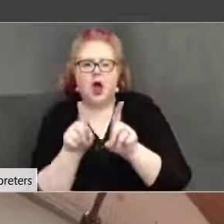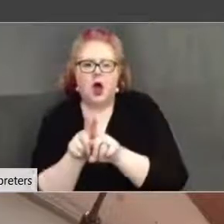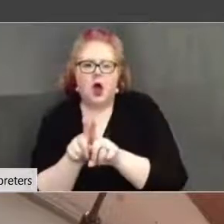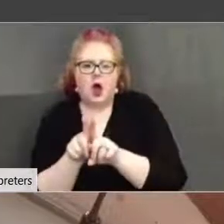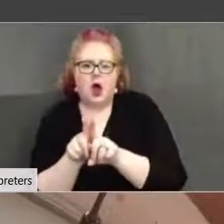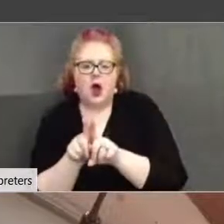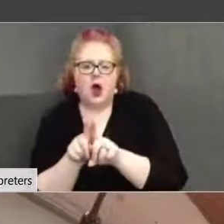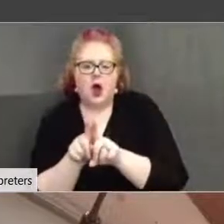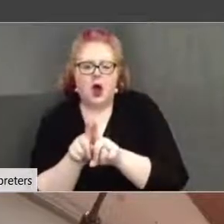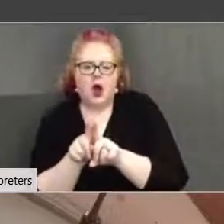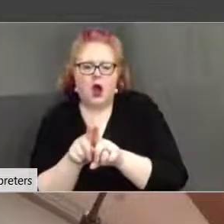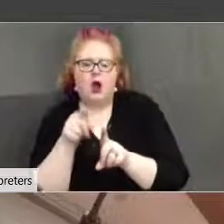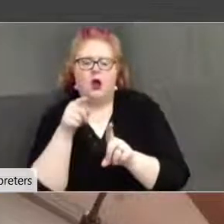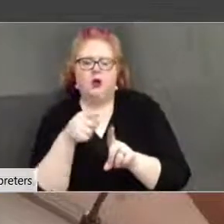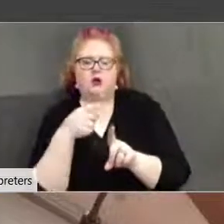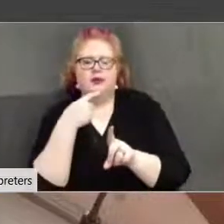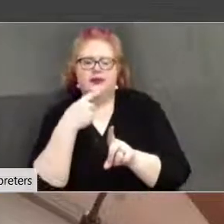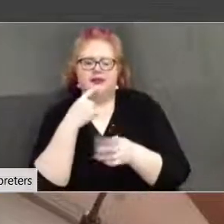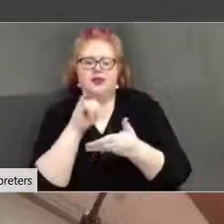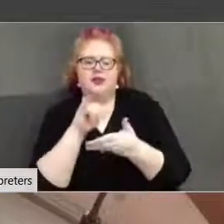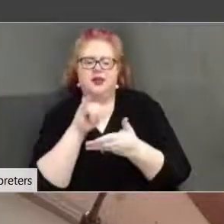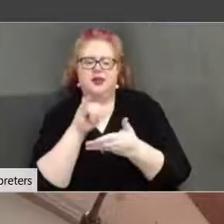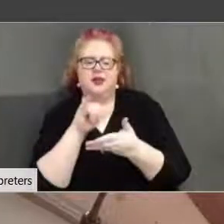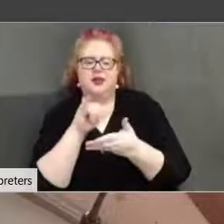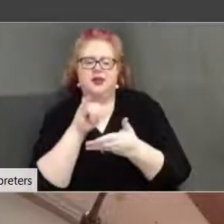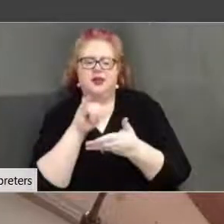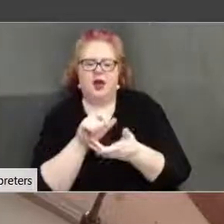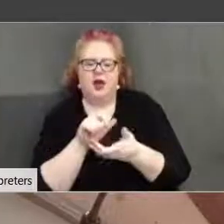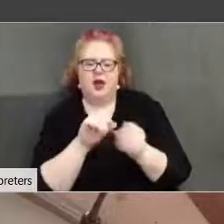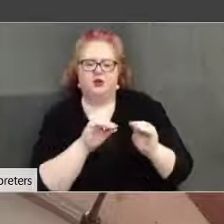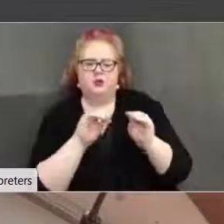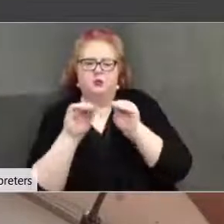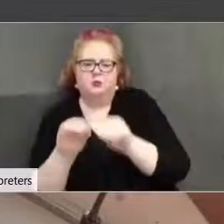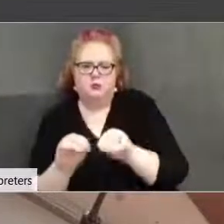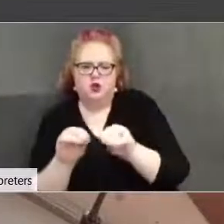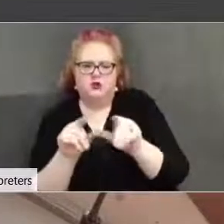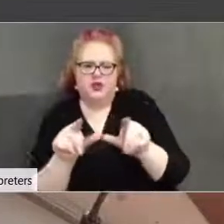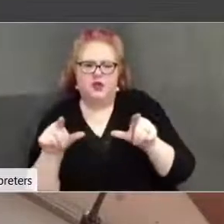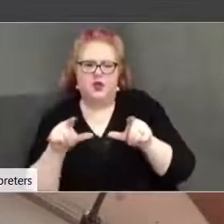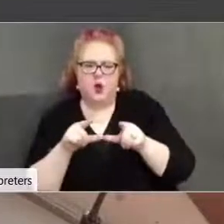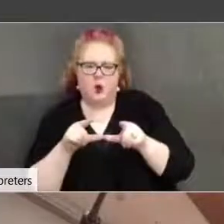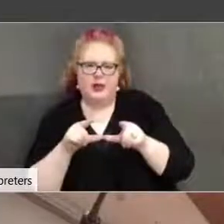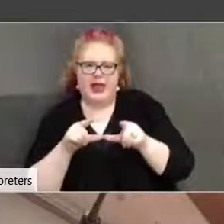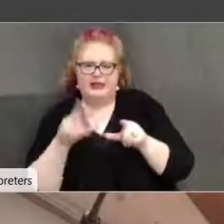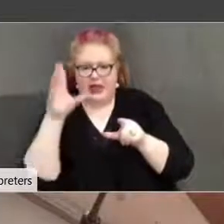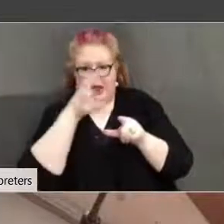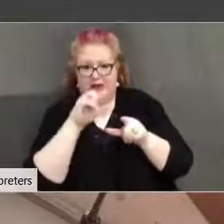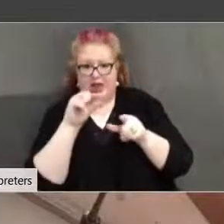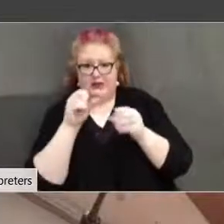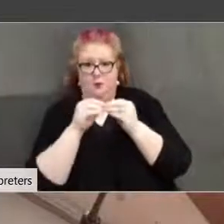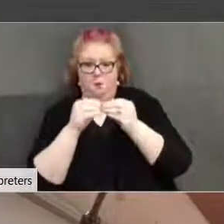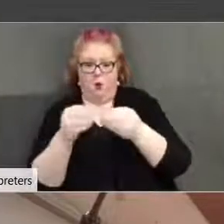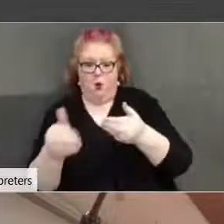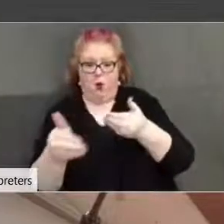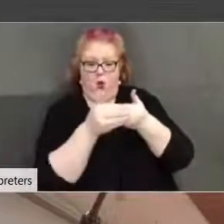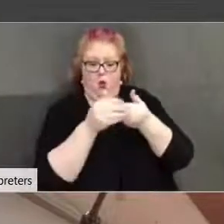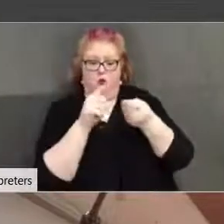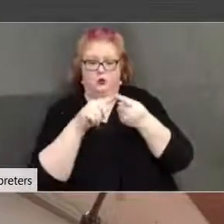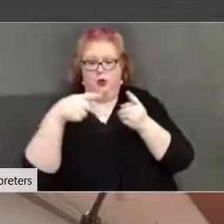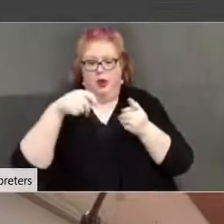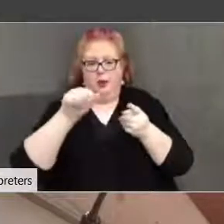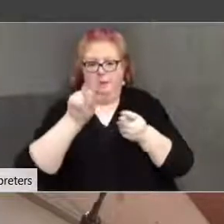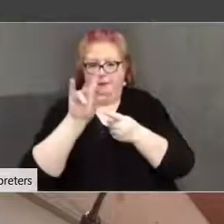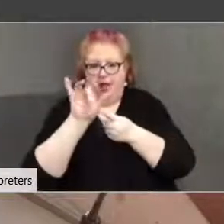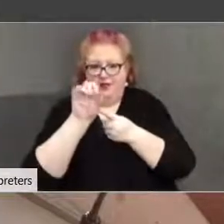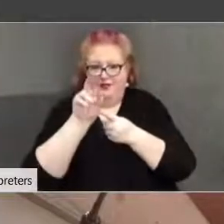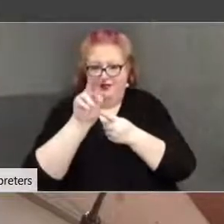you say you're moving the location, I guess, up close to the pavilion, and that's going to